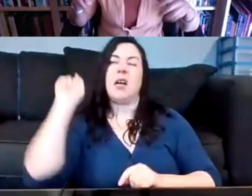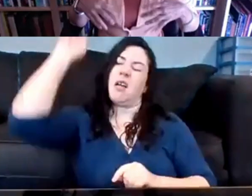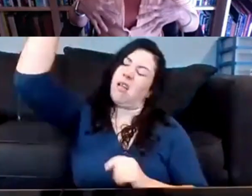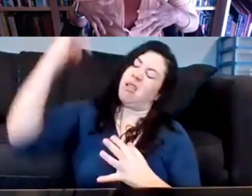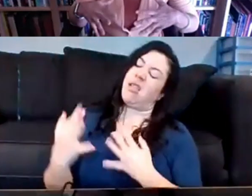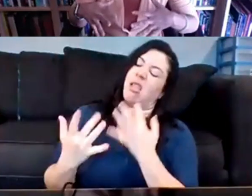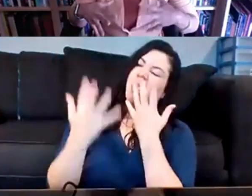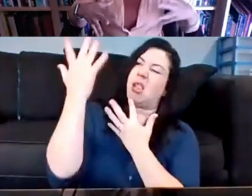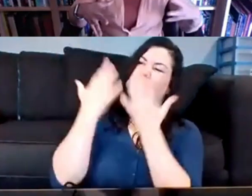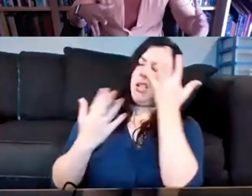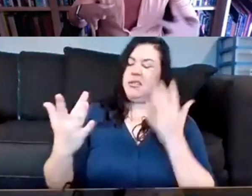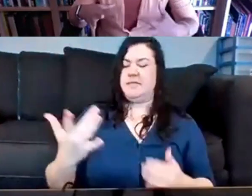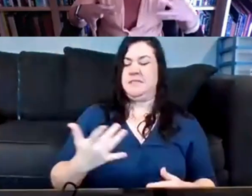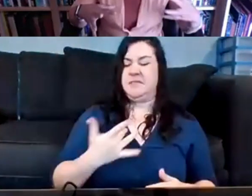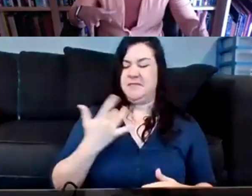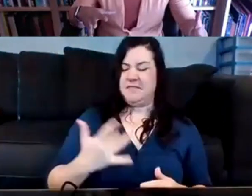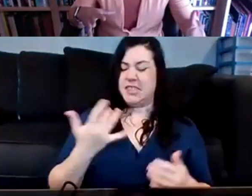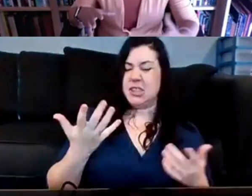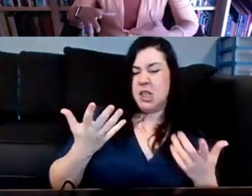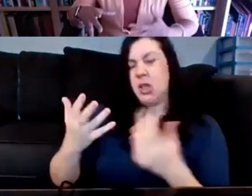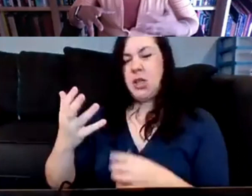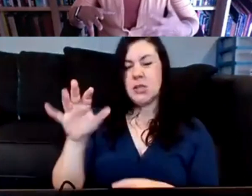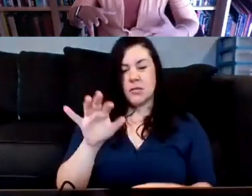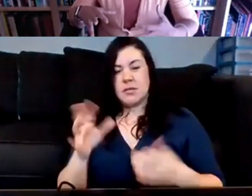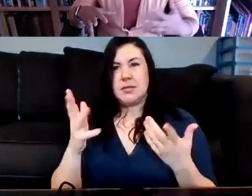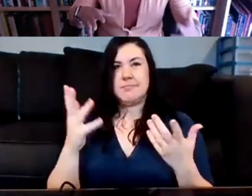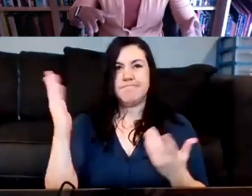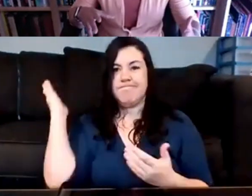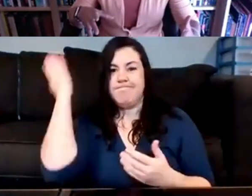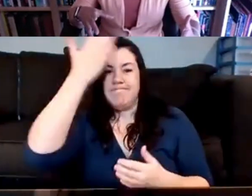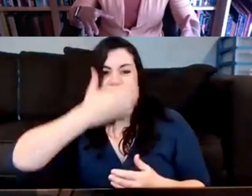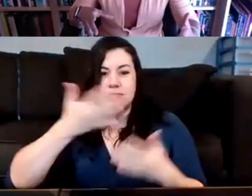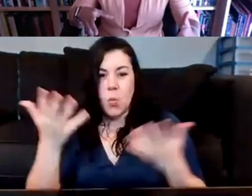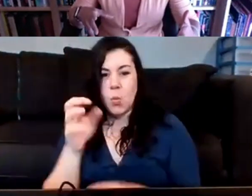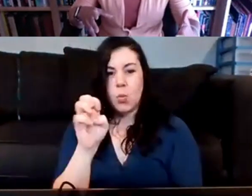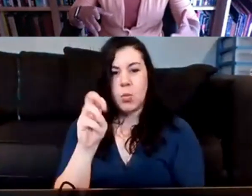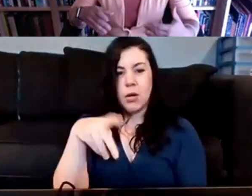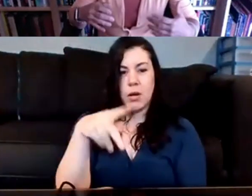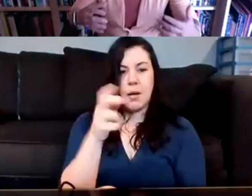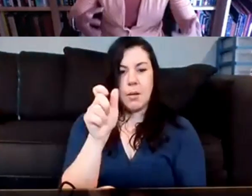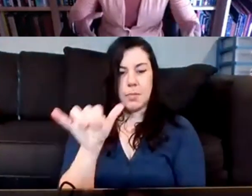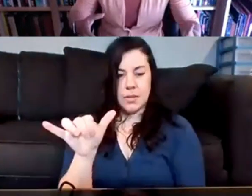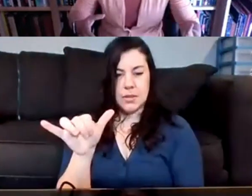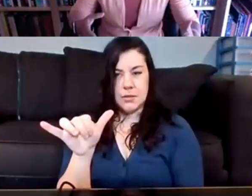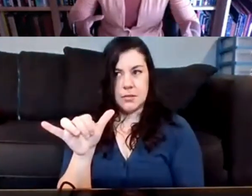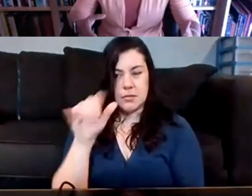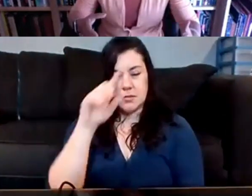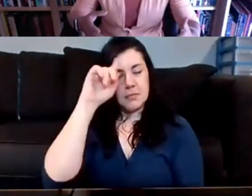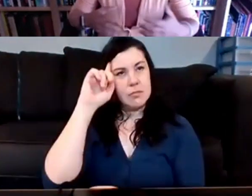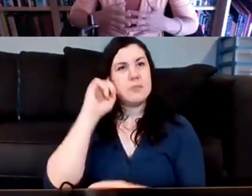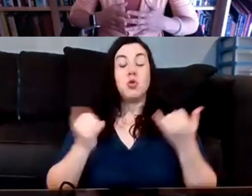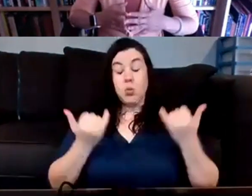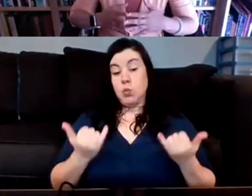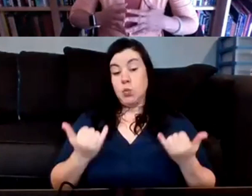pretense, the guise, the veil is that of empathy. We assume today